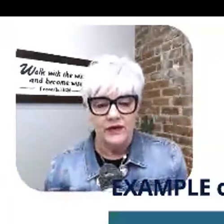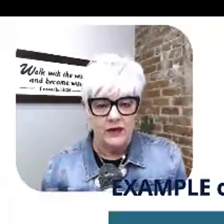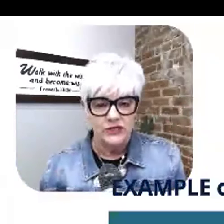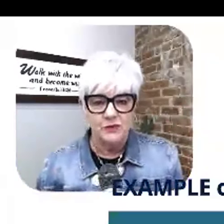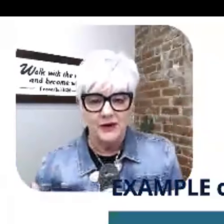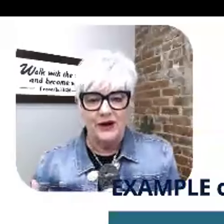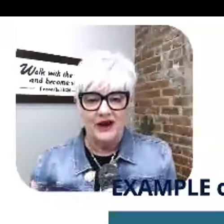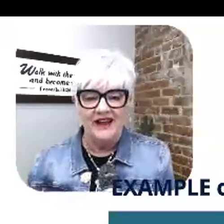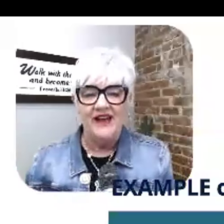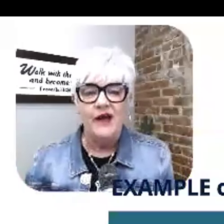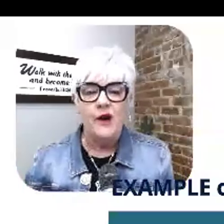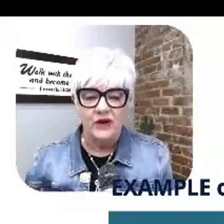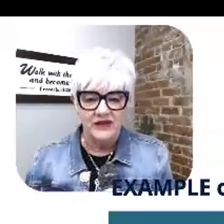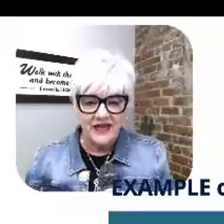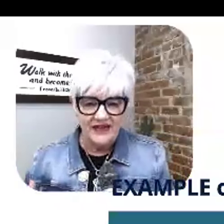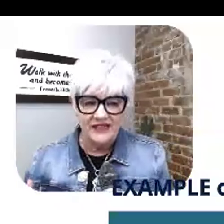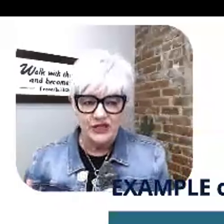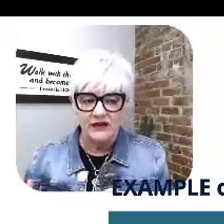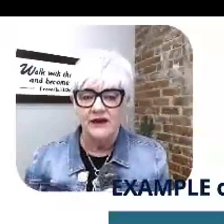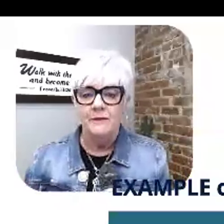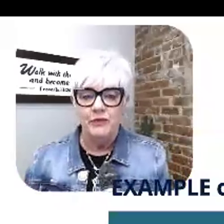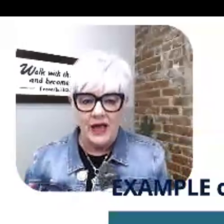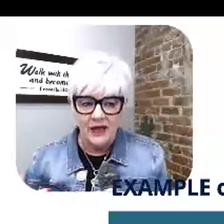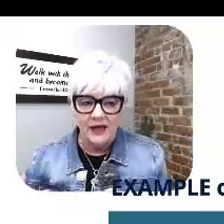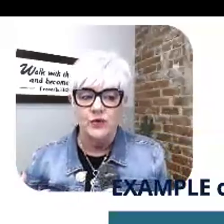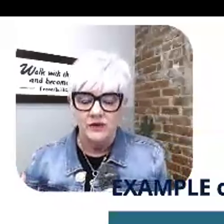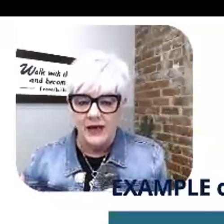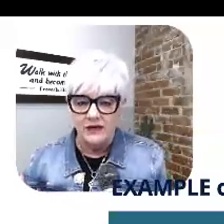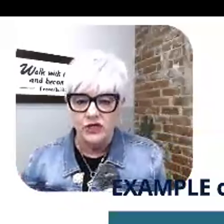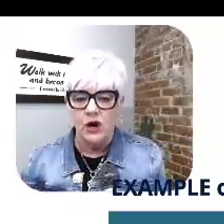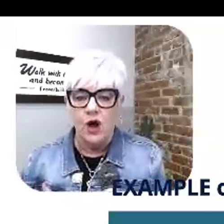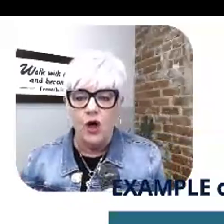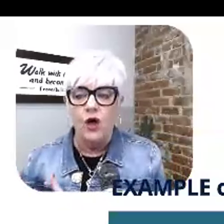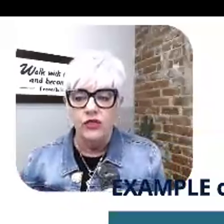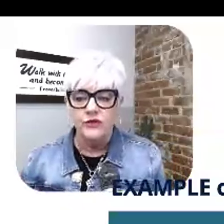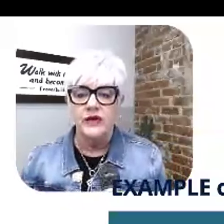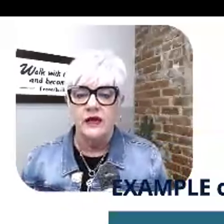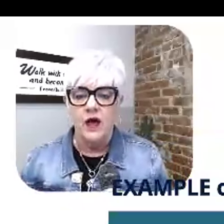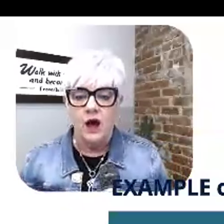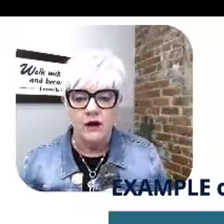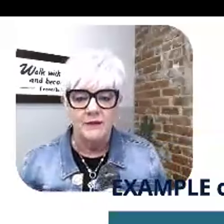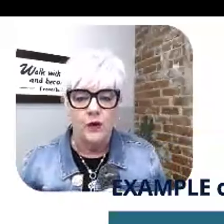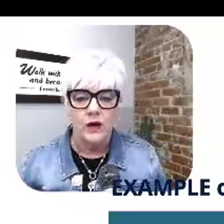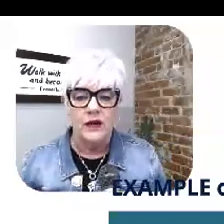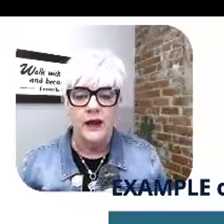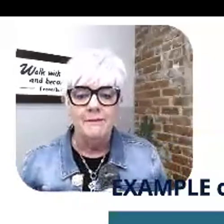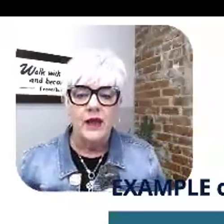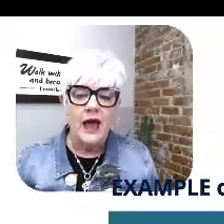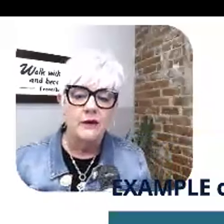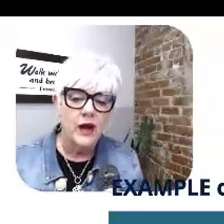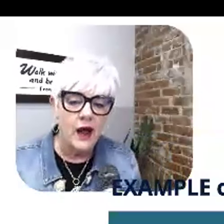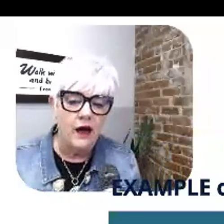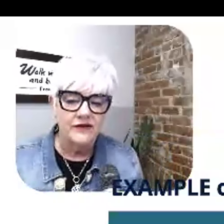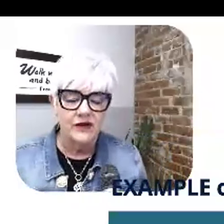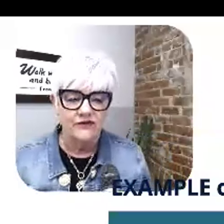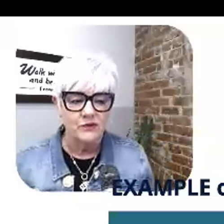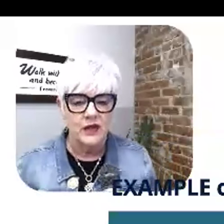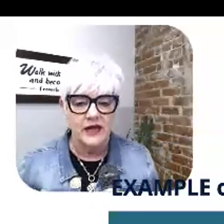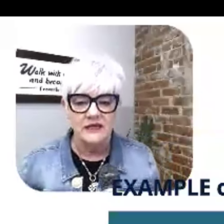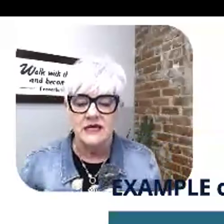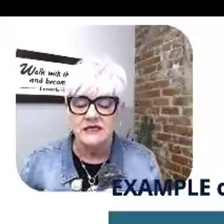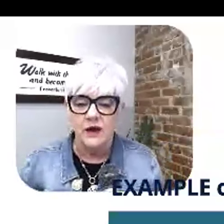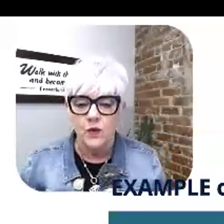we're the entrepreneur, we're the technician, and we're the manager. All three are important. And what I often hear